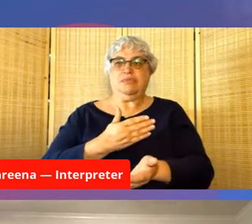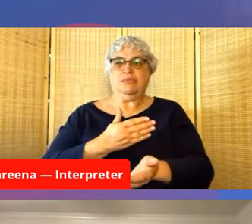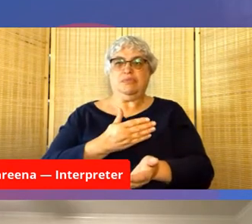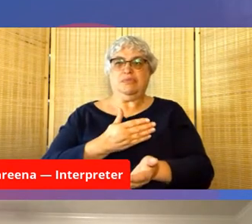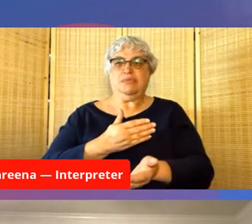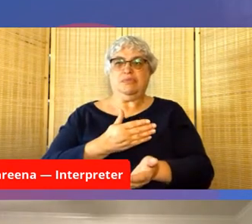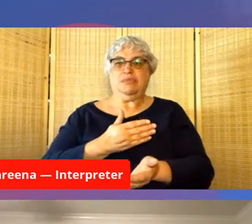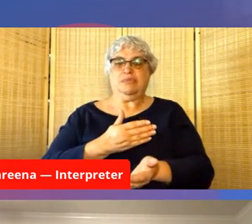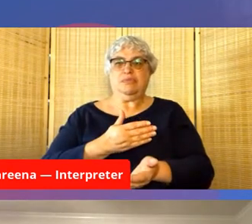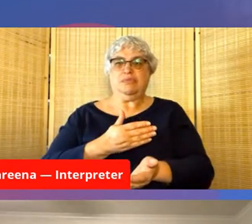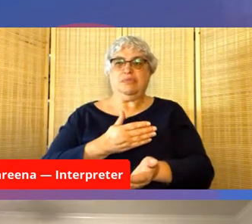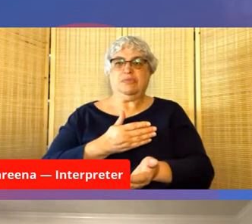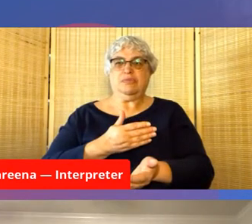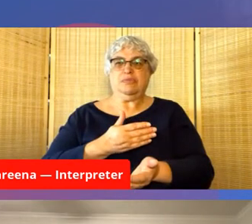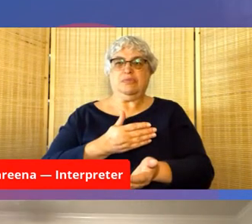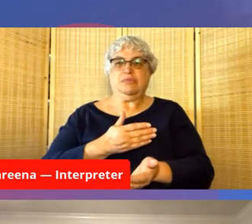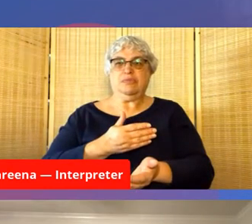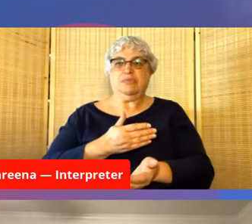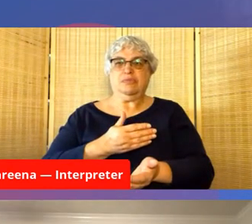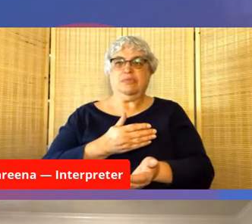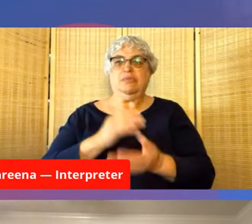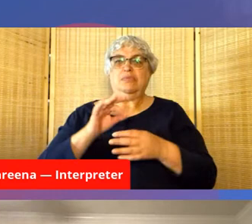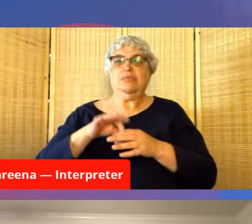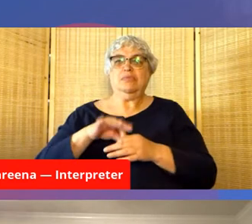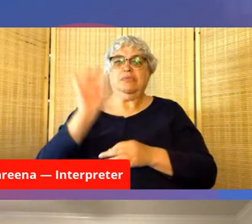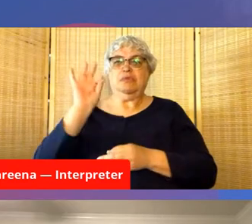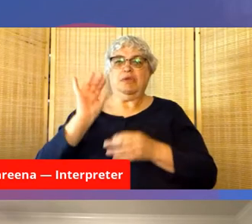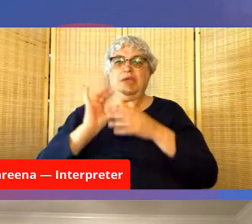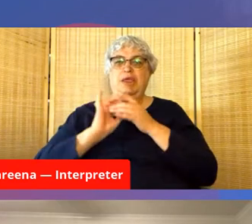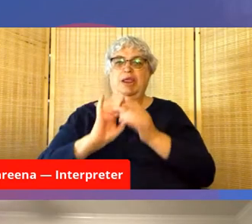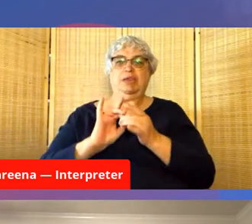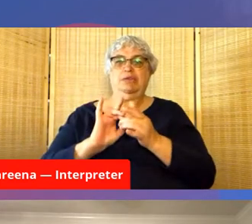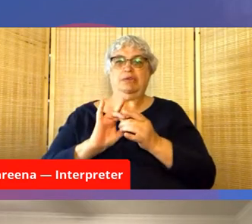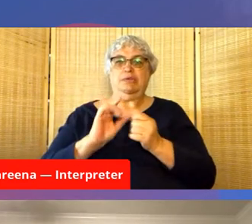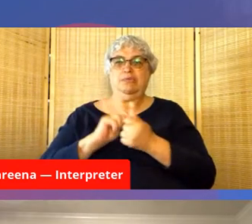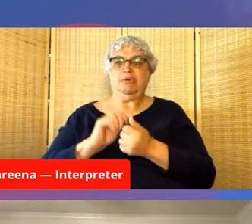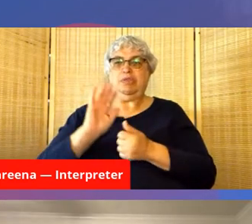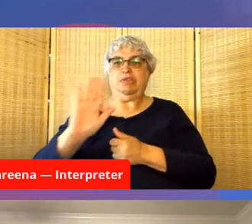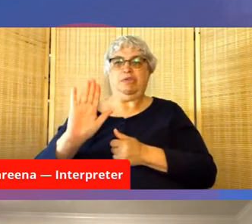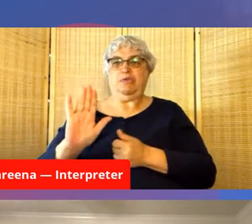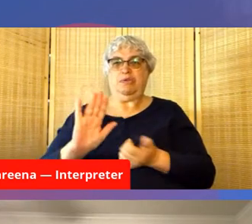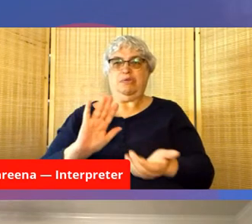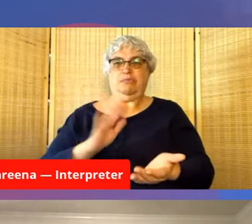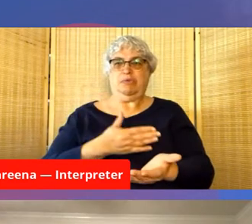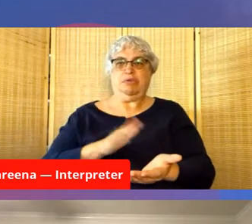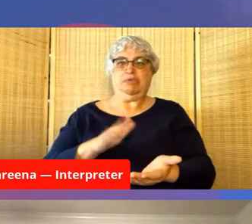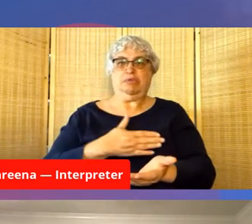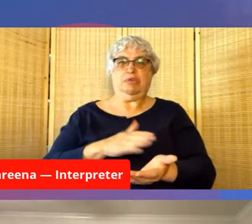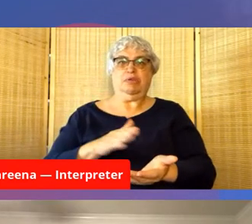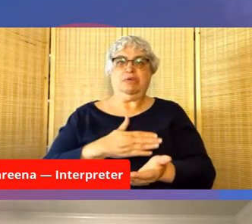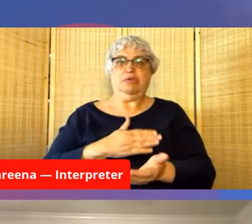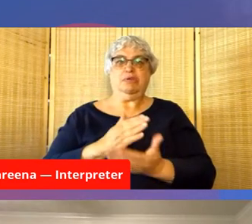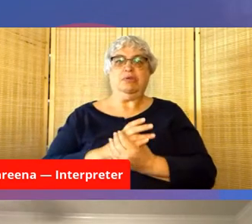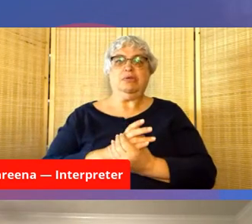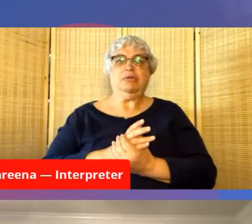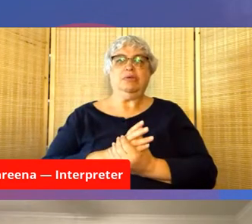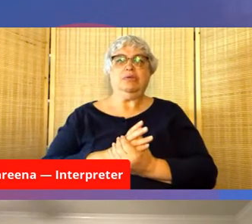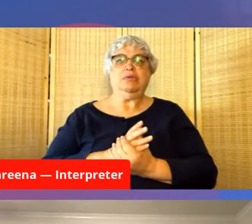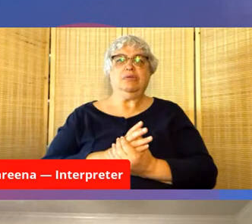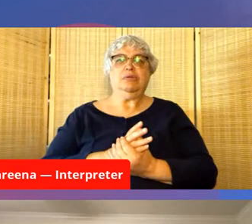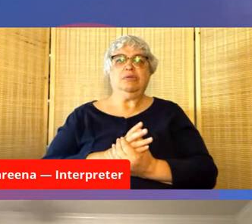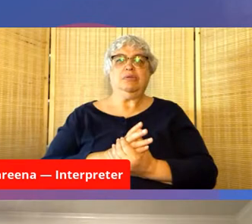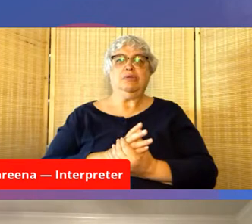what how is spirituality connected to the music that you make as